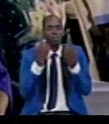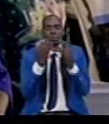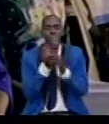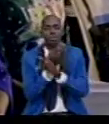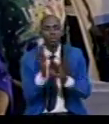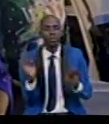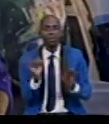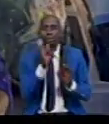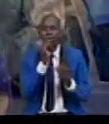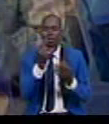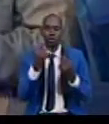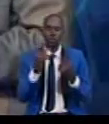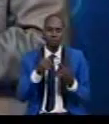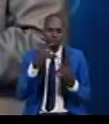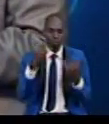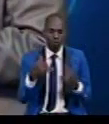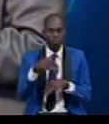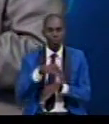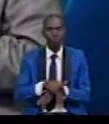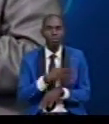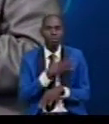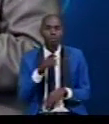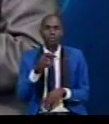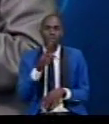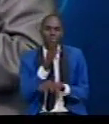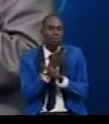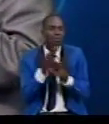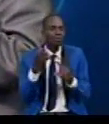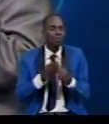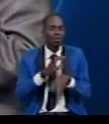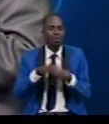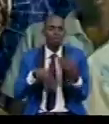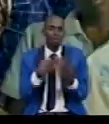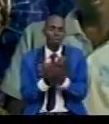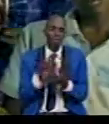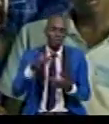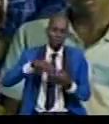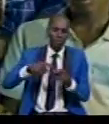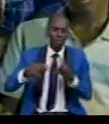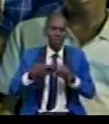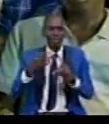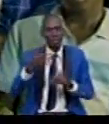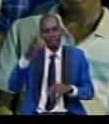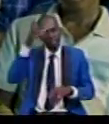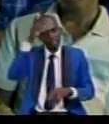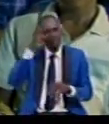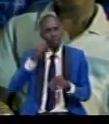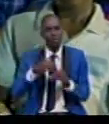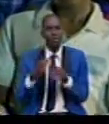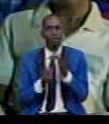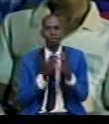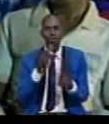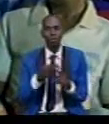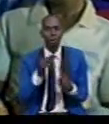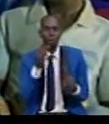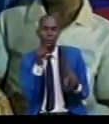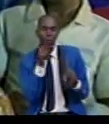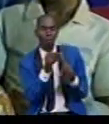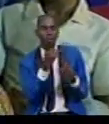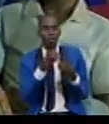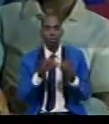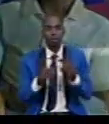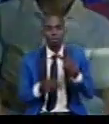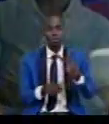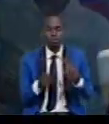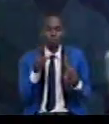tonight, and you are free from all the shackles of the devil. We're coming to number two. Number two